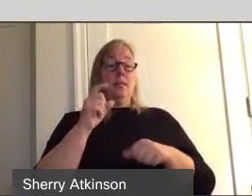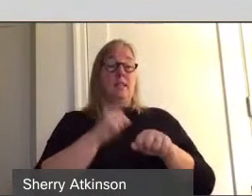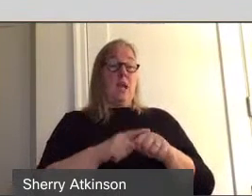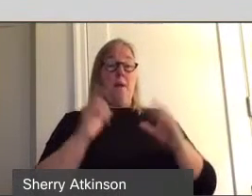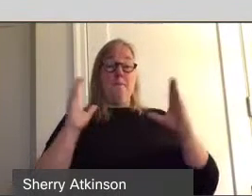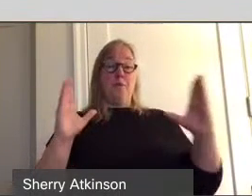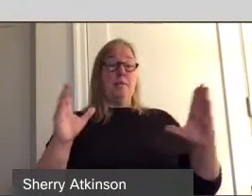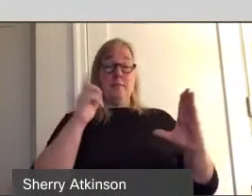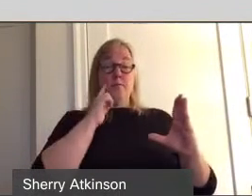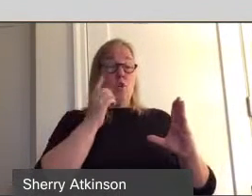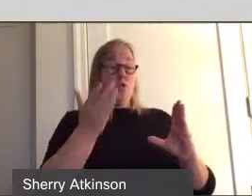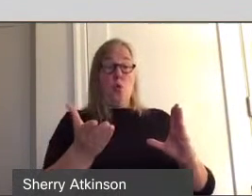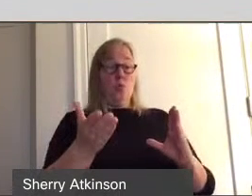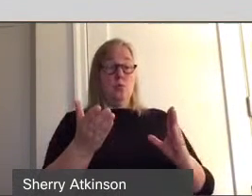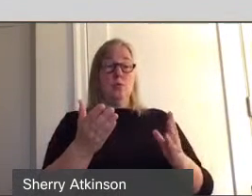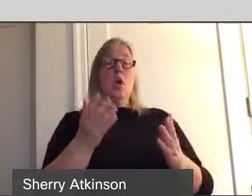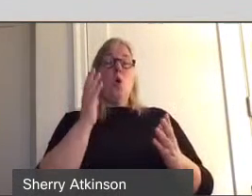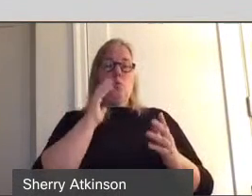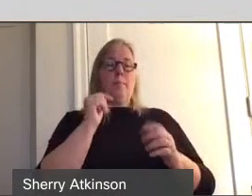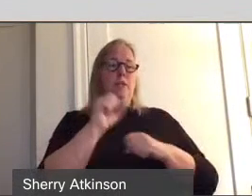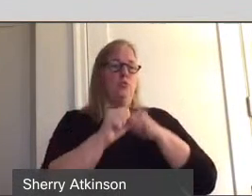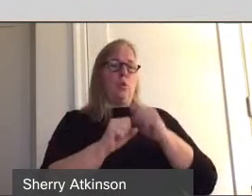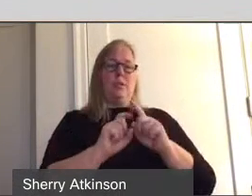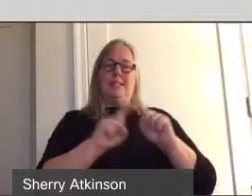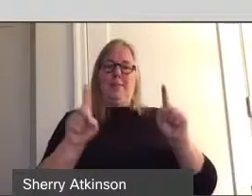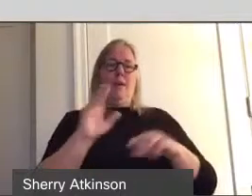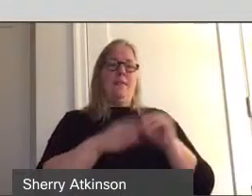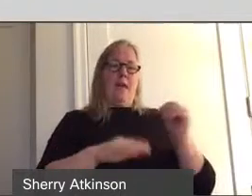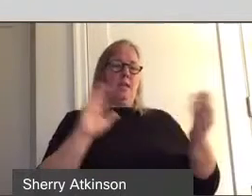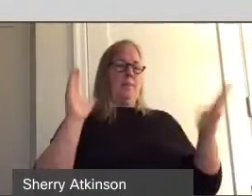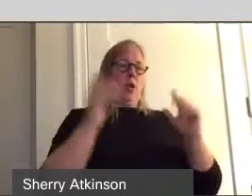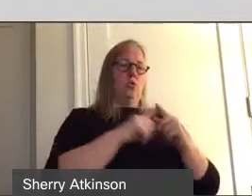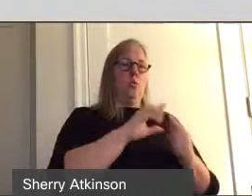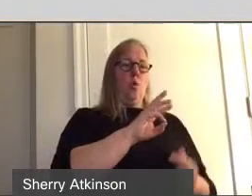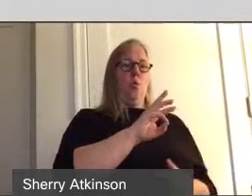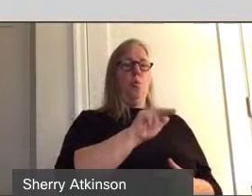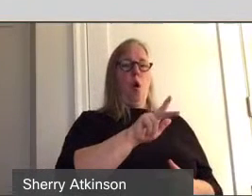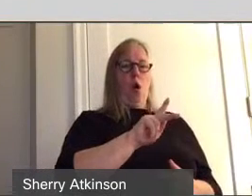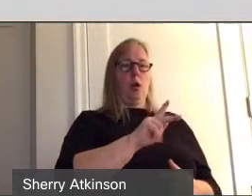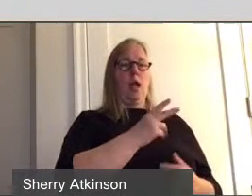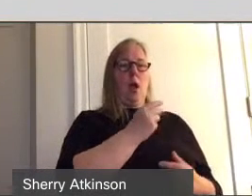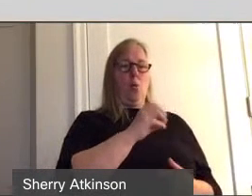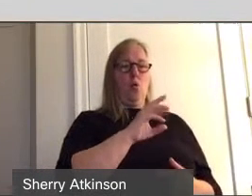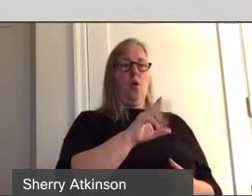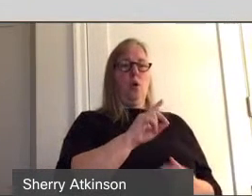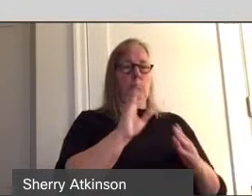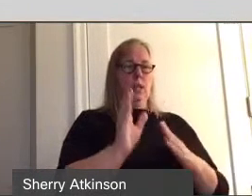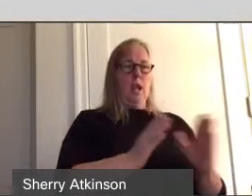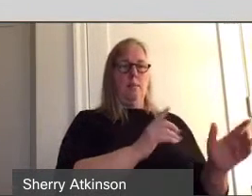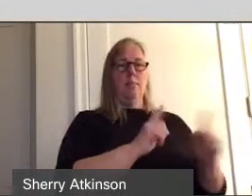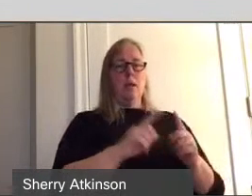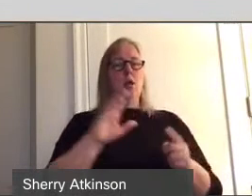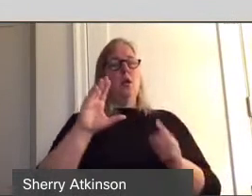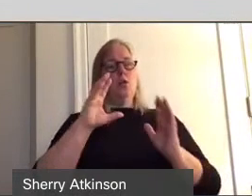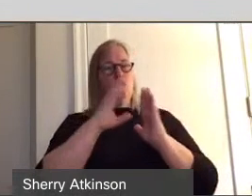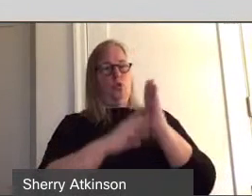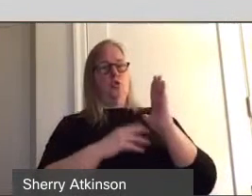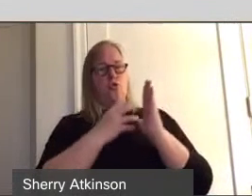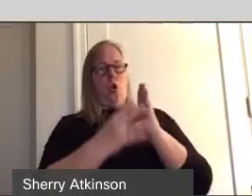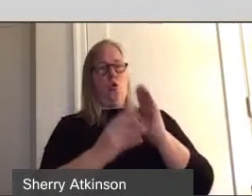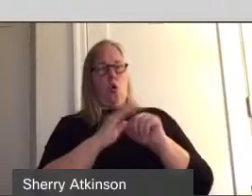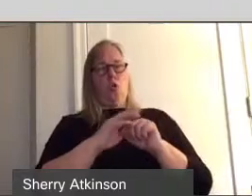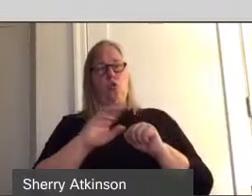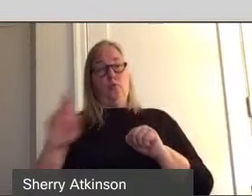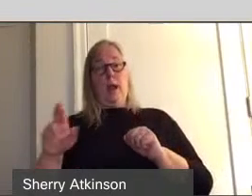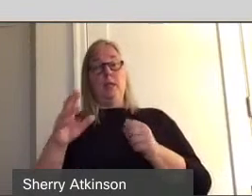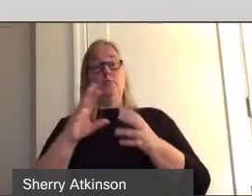timeframes of those a little bit differently structured than the Walk Howard plan, but The chart on the right there just talks a bit